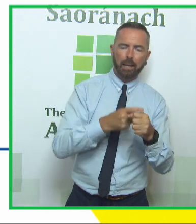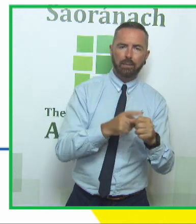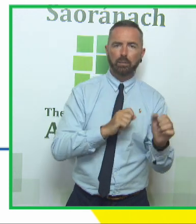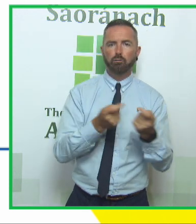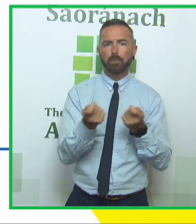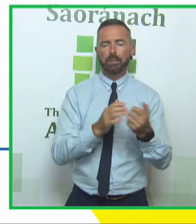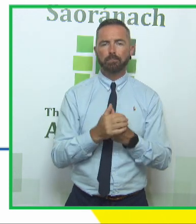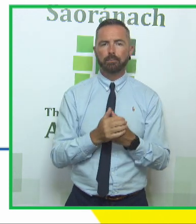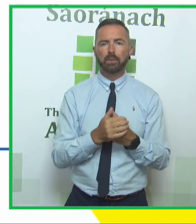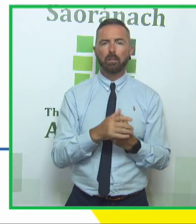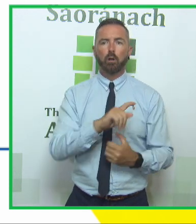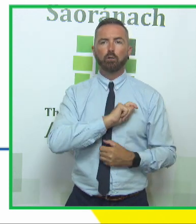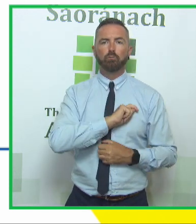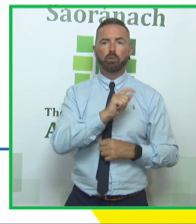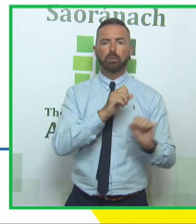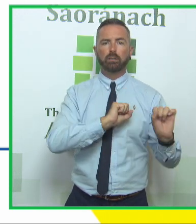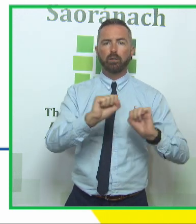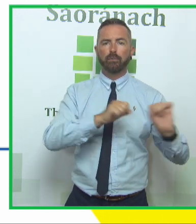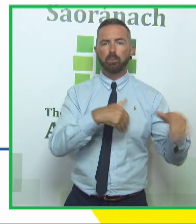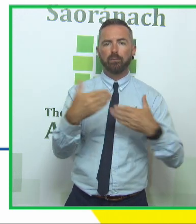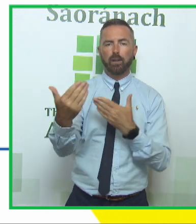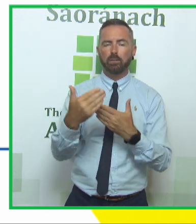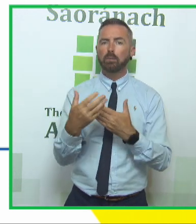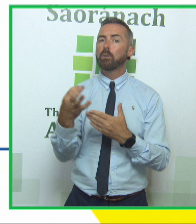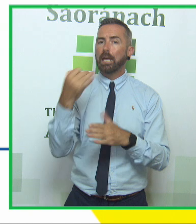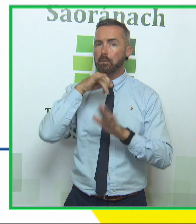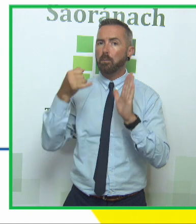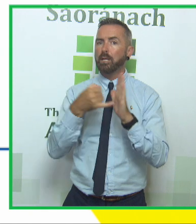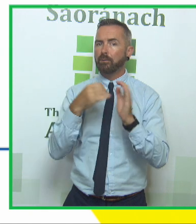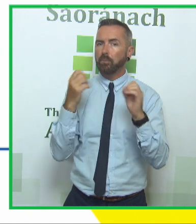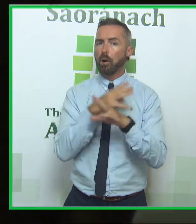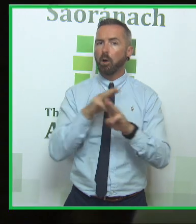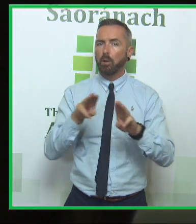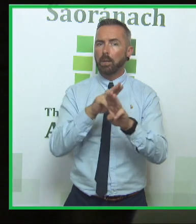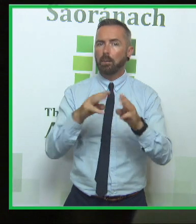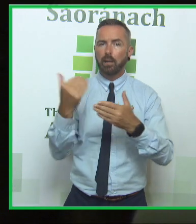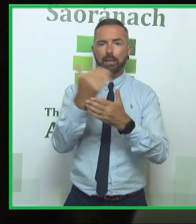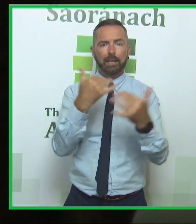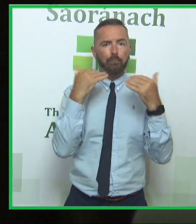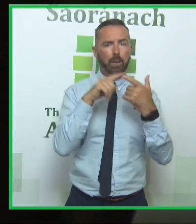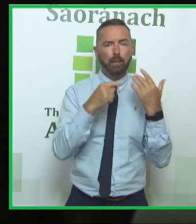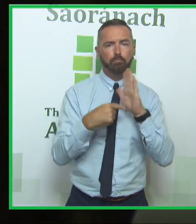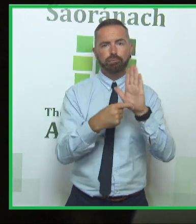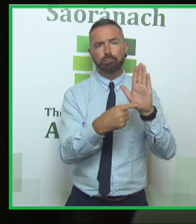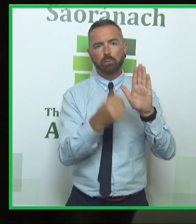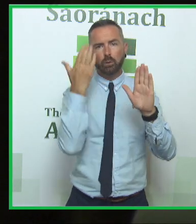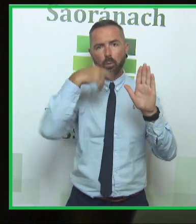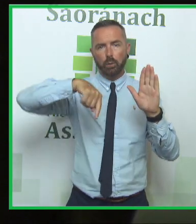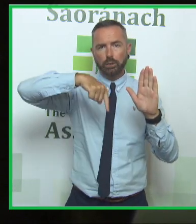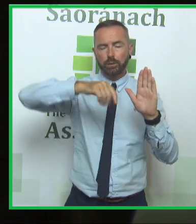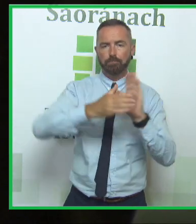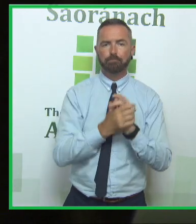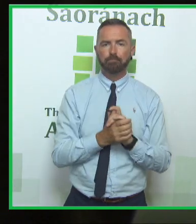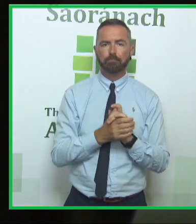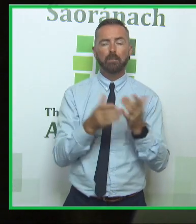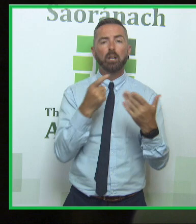service providers across the country obtain consent from individuals, and they collect the data and return it to ourselves. And the type of